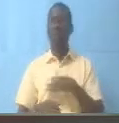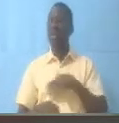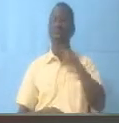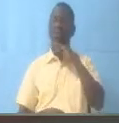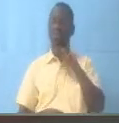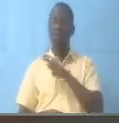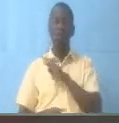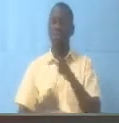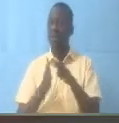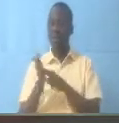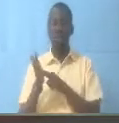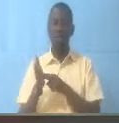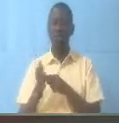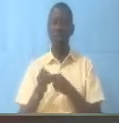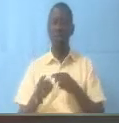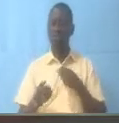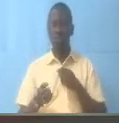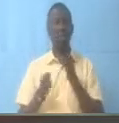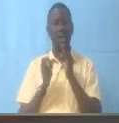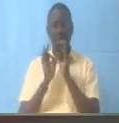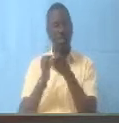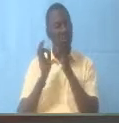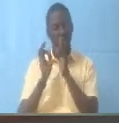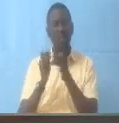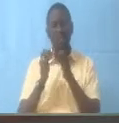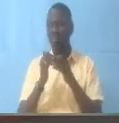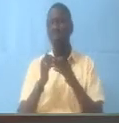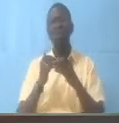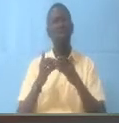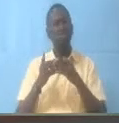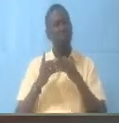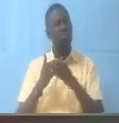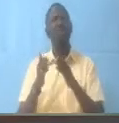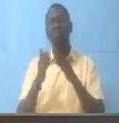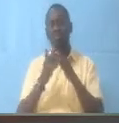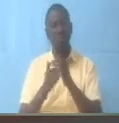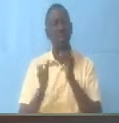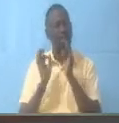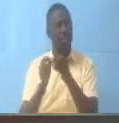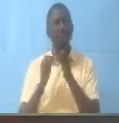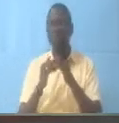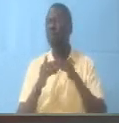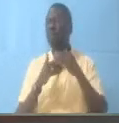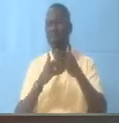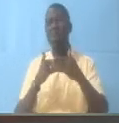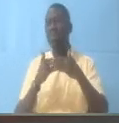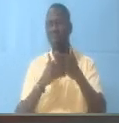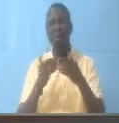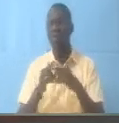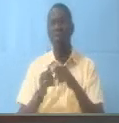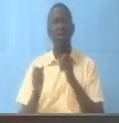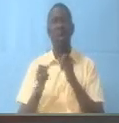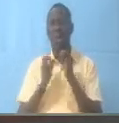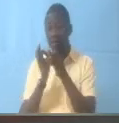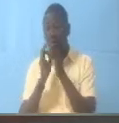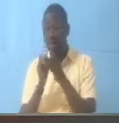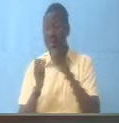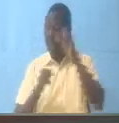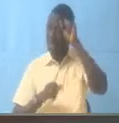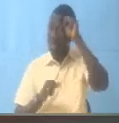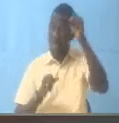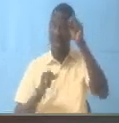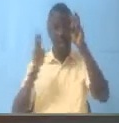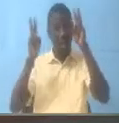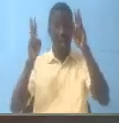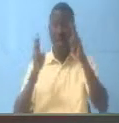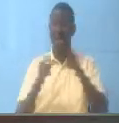to keep saying, flogging a dead horse. I kept saying it. We told him. He knew it. It was of no use to keep saying the